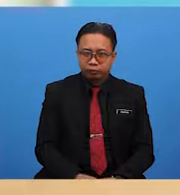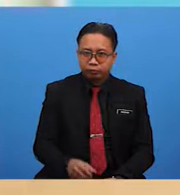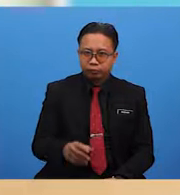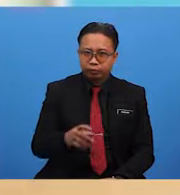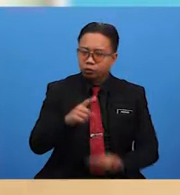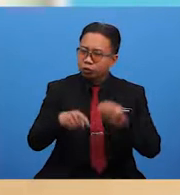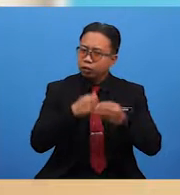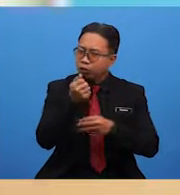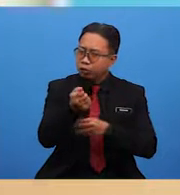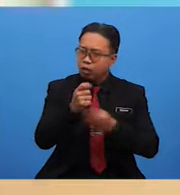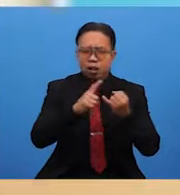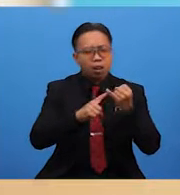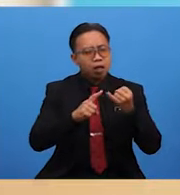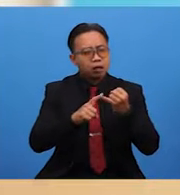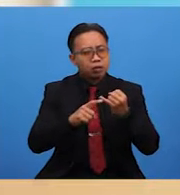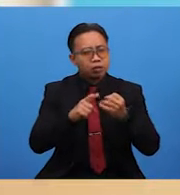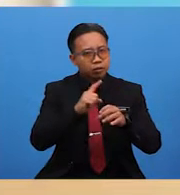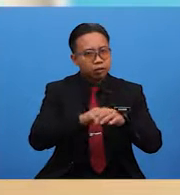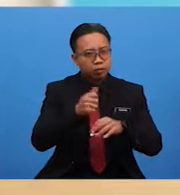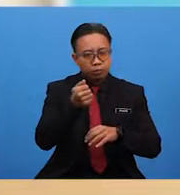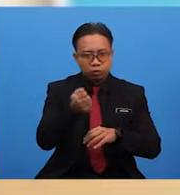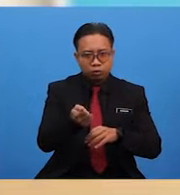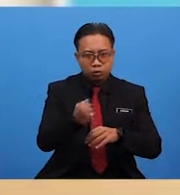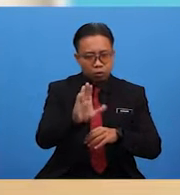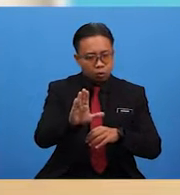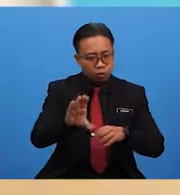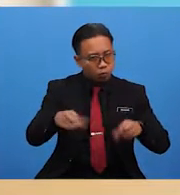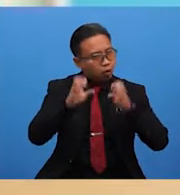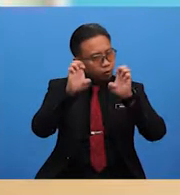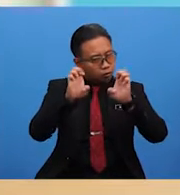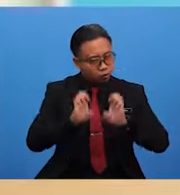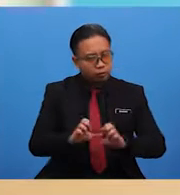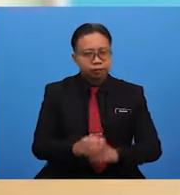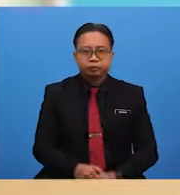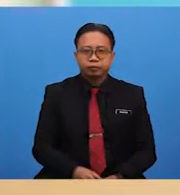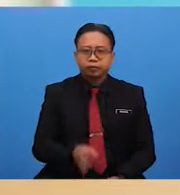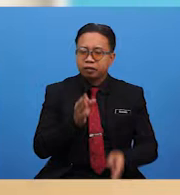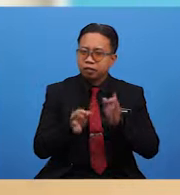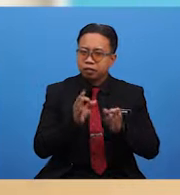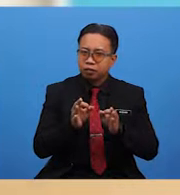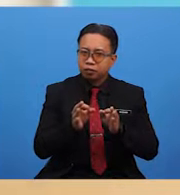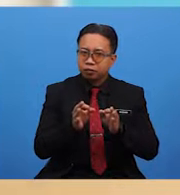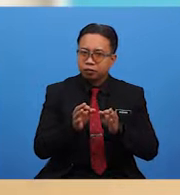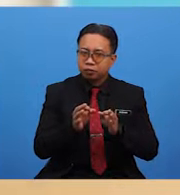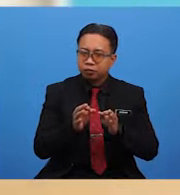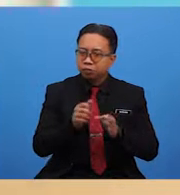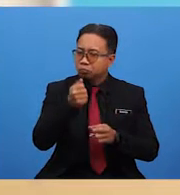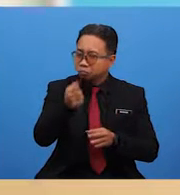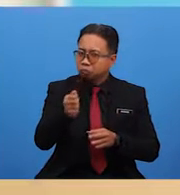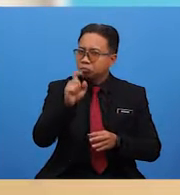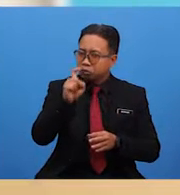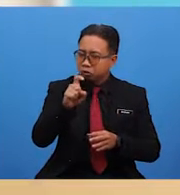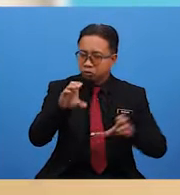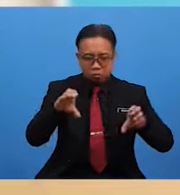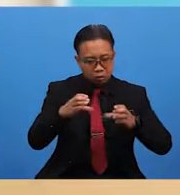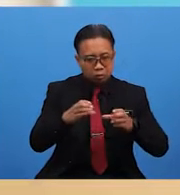When was the last time you do your stretching exercise? If you haven't, I think you really should give it a